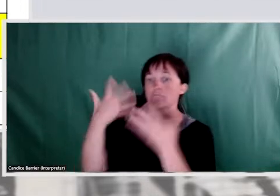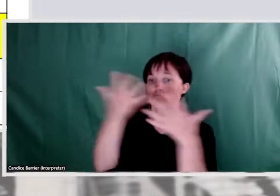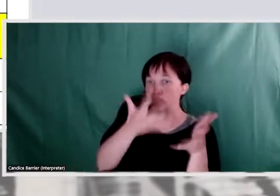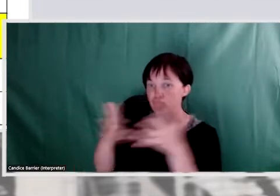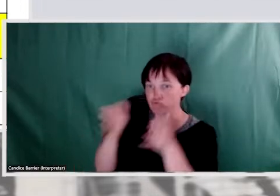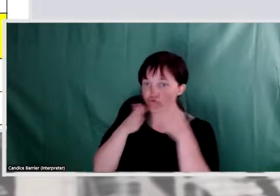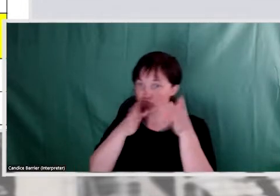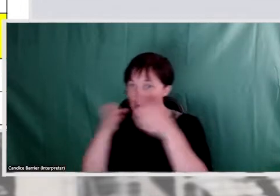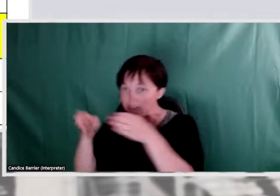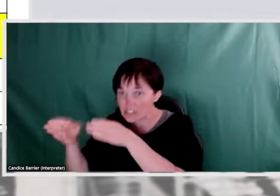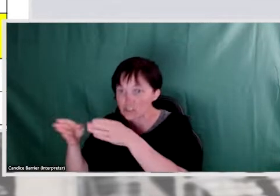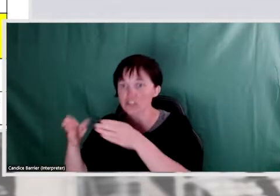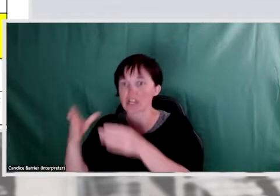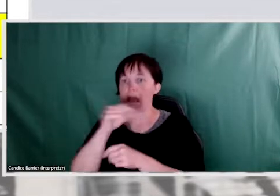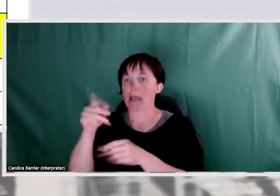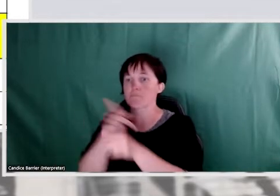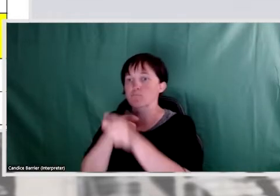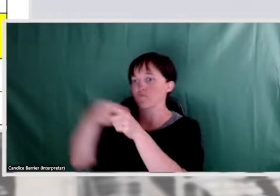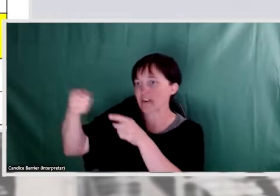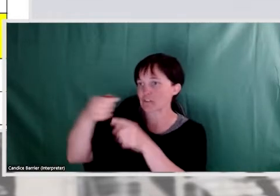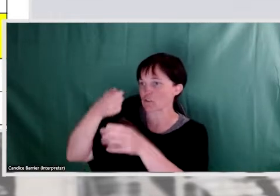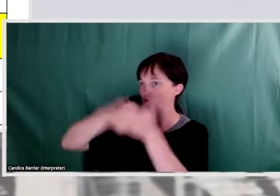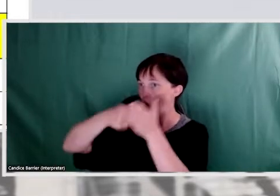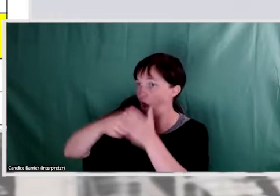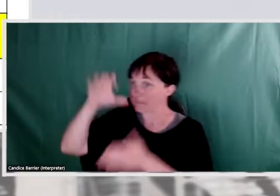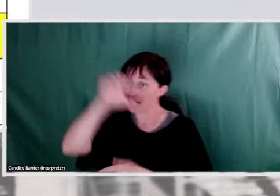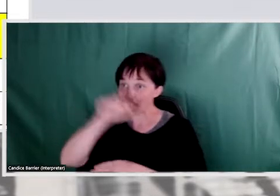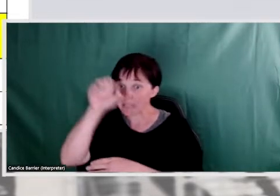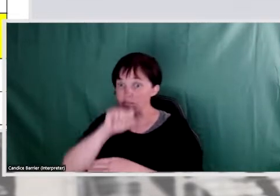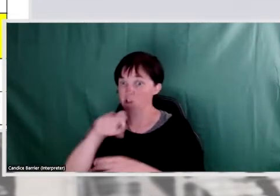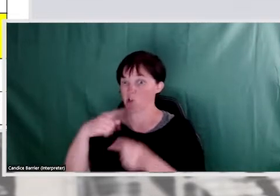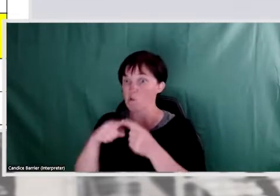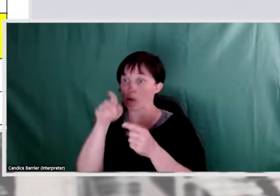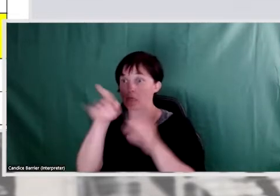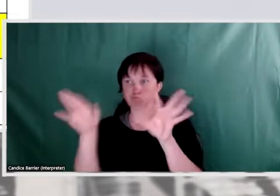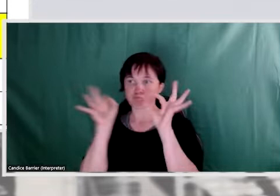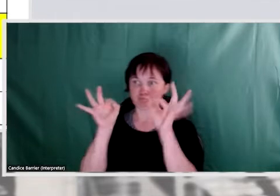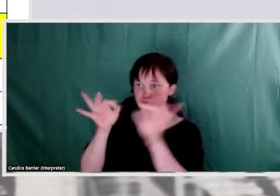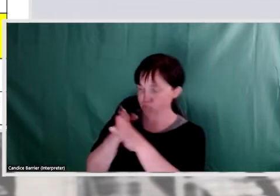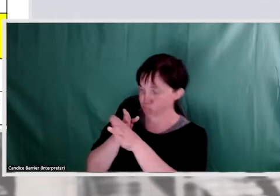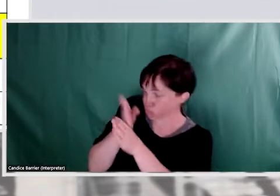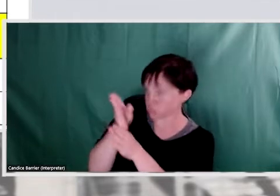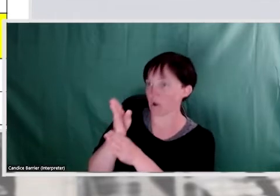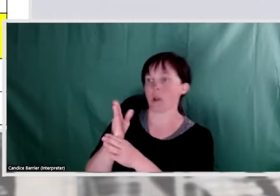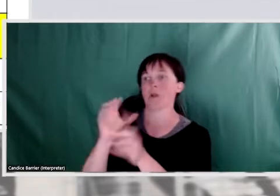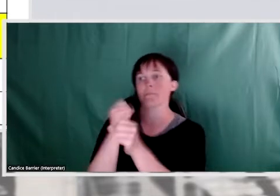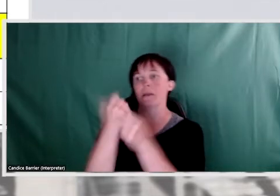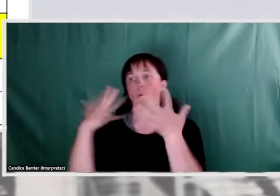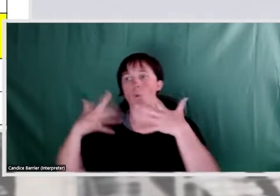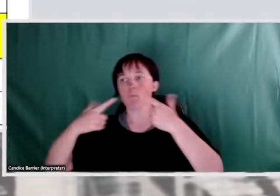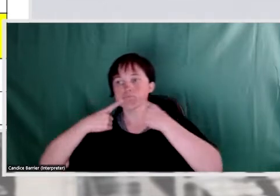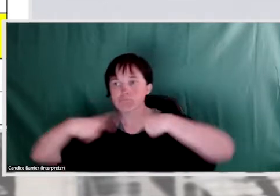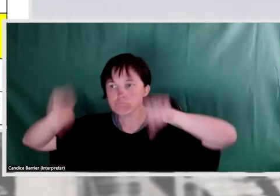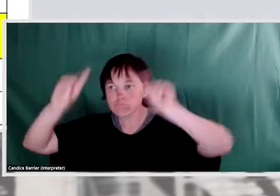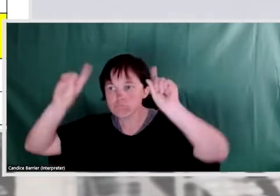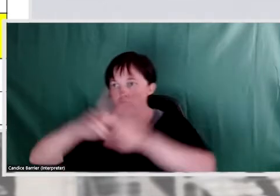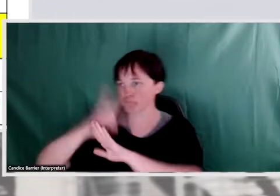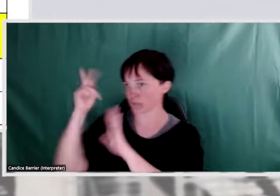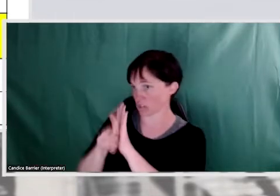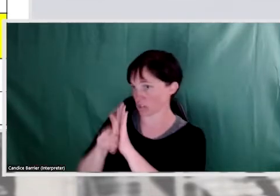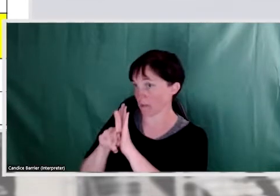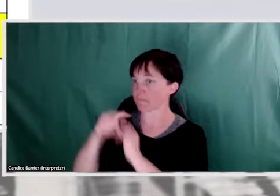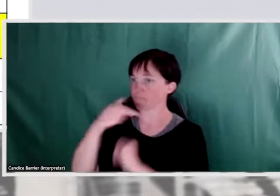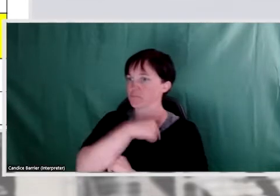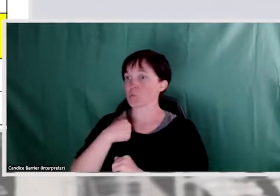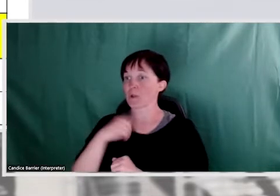estimate. We found in the capital side that when those ducks are in a row, it makes for a much more successful project. So we have